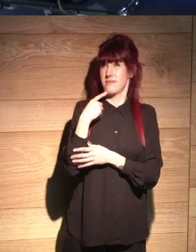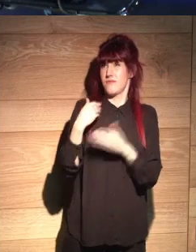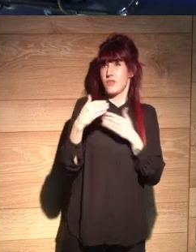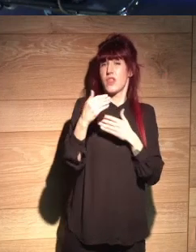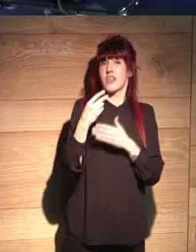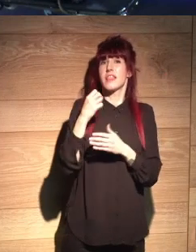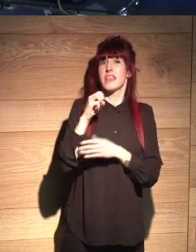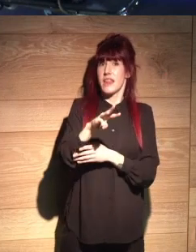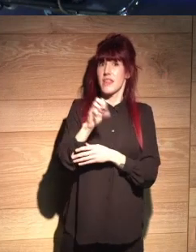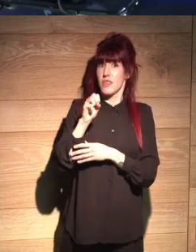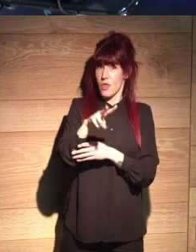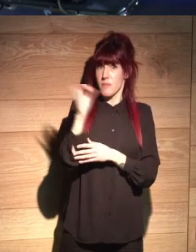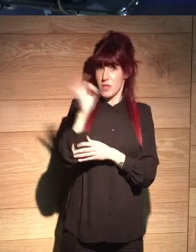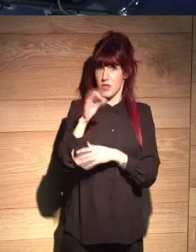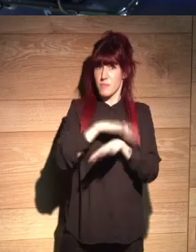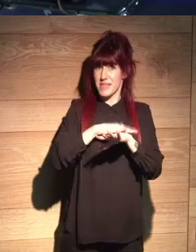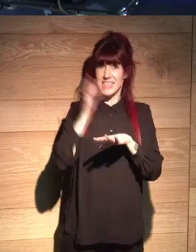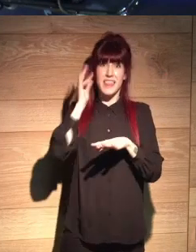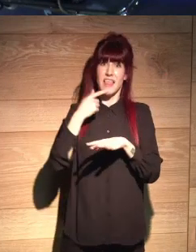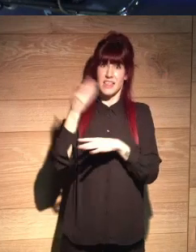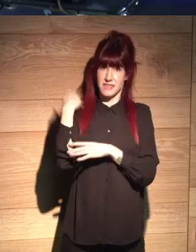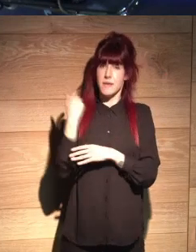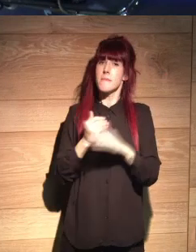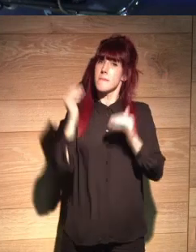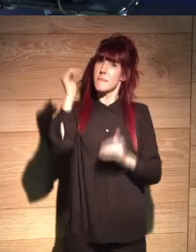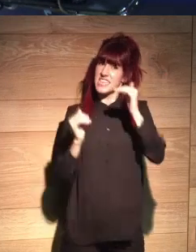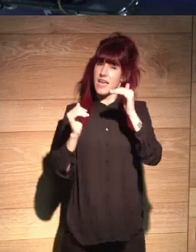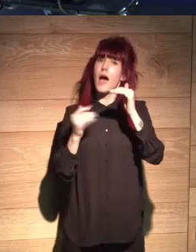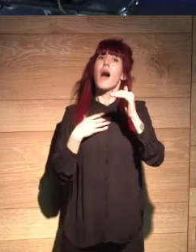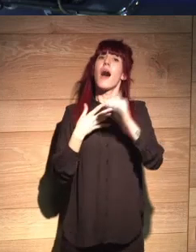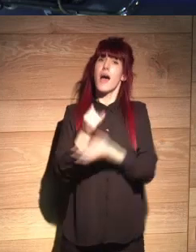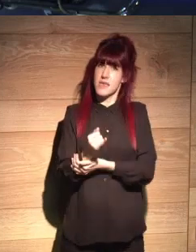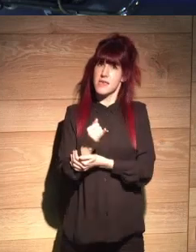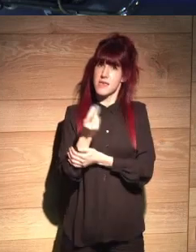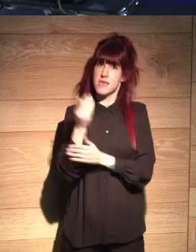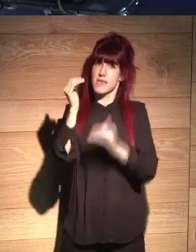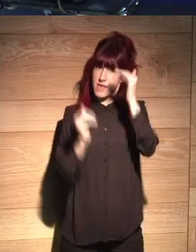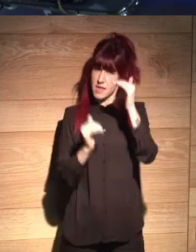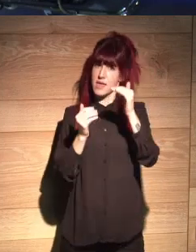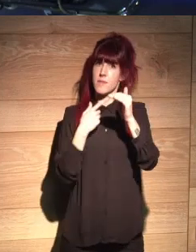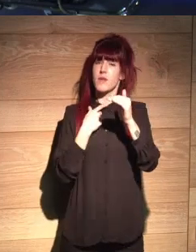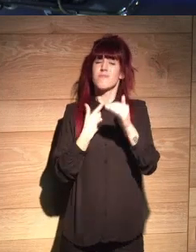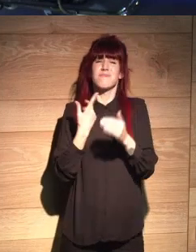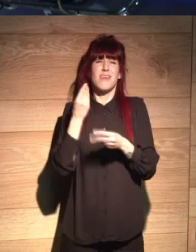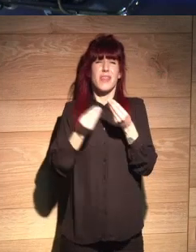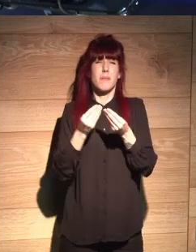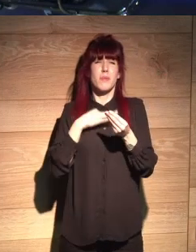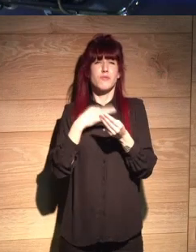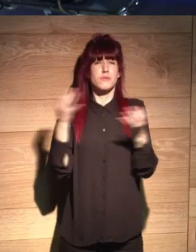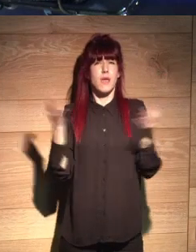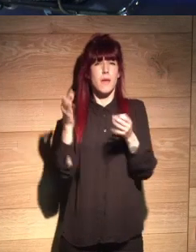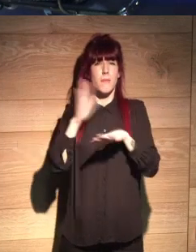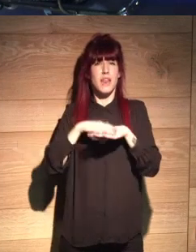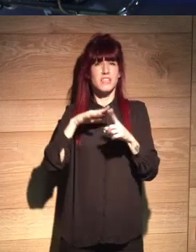to 13-12% that quoted by the minister. The gap exists, but what can we do about it in order to face this type